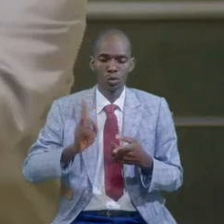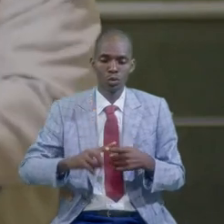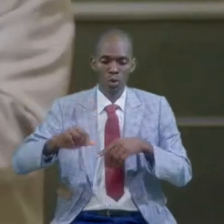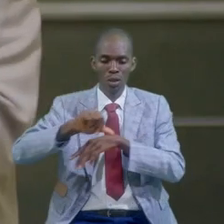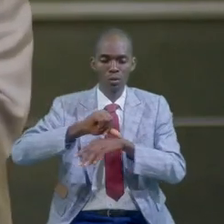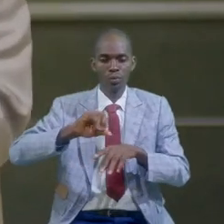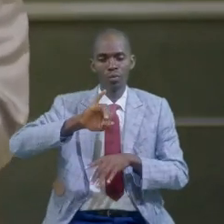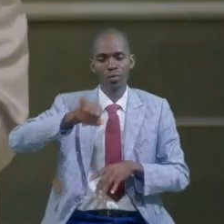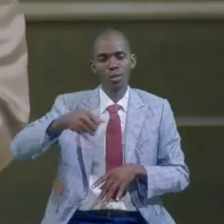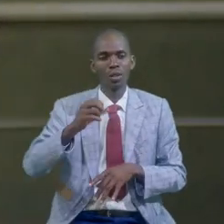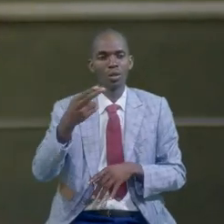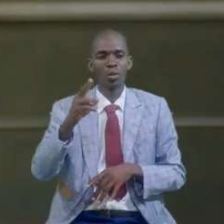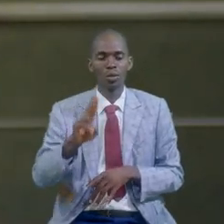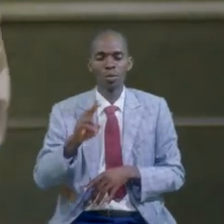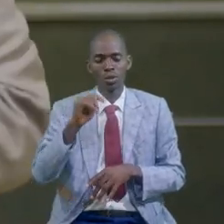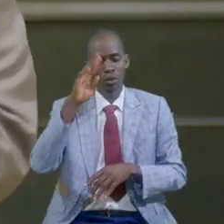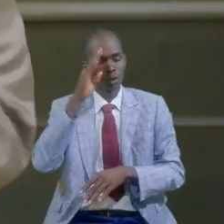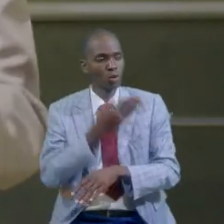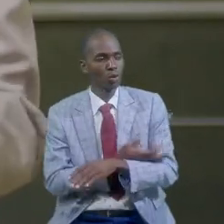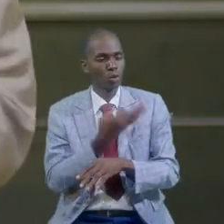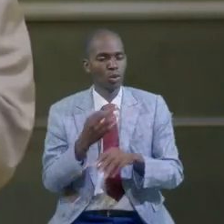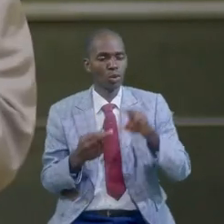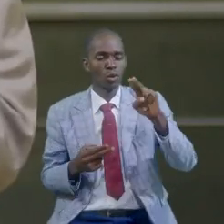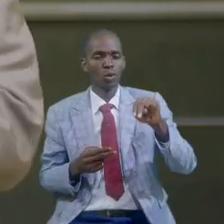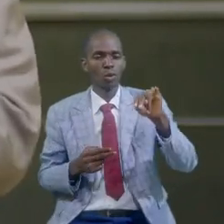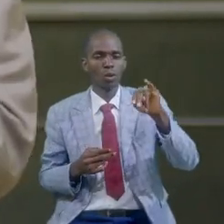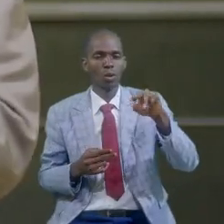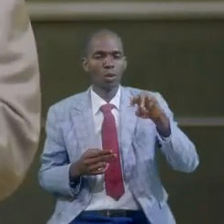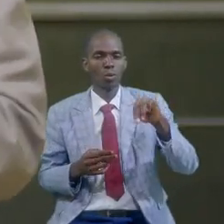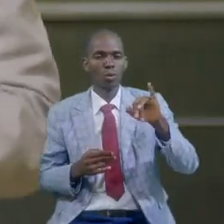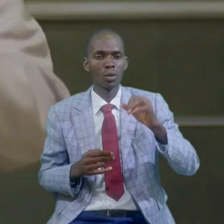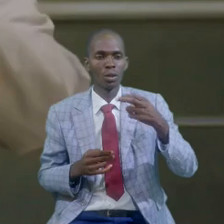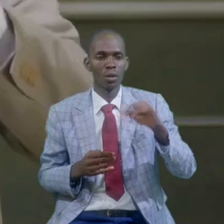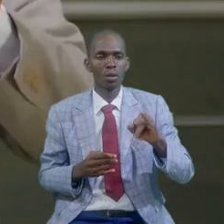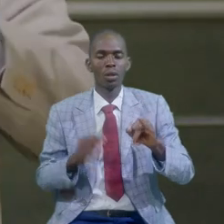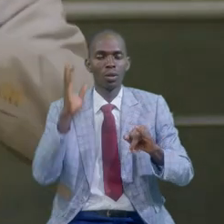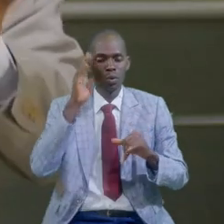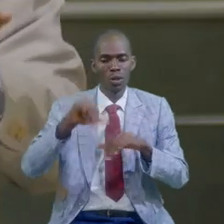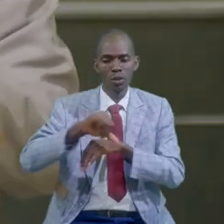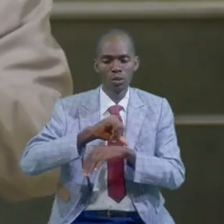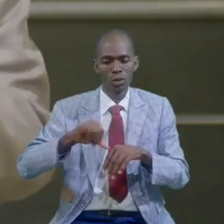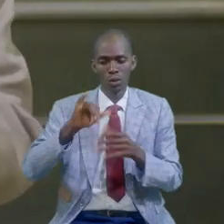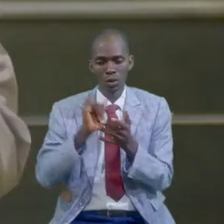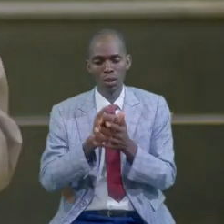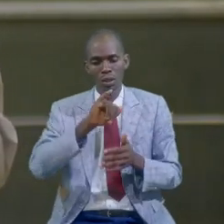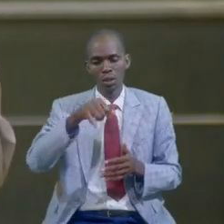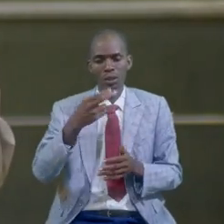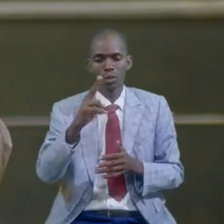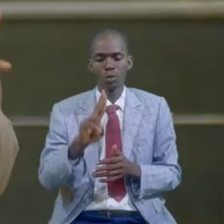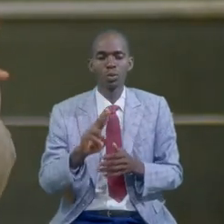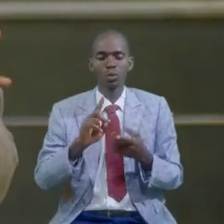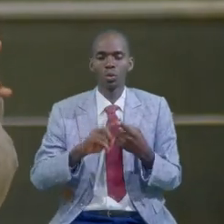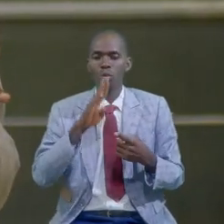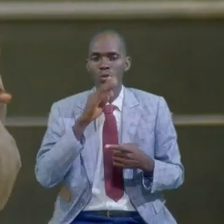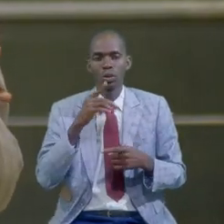Nephi, and you anoint him to be king over Israel. The term